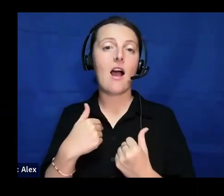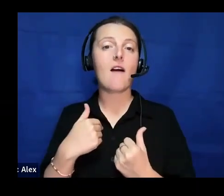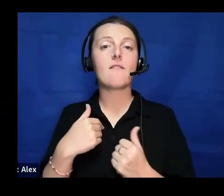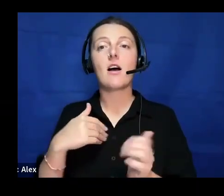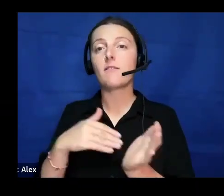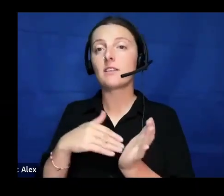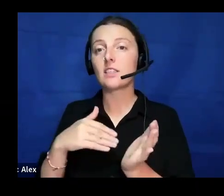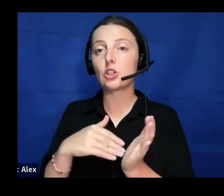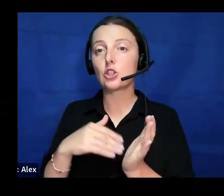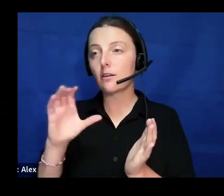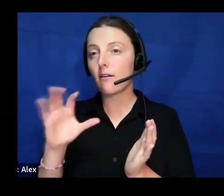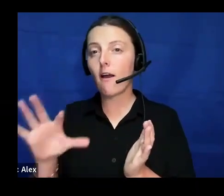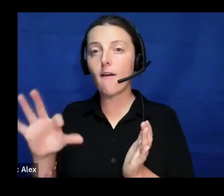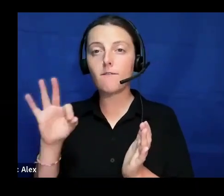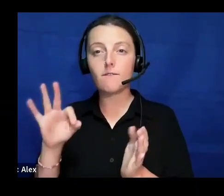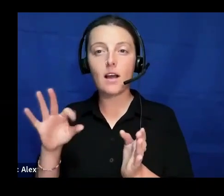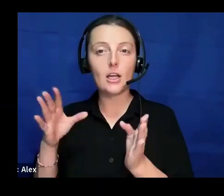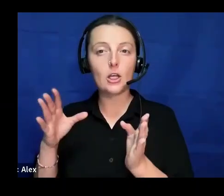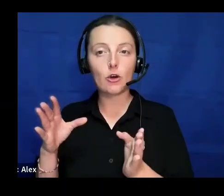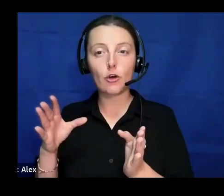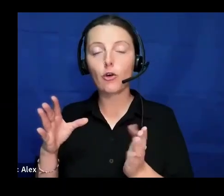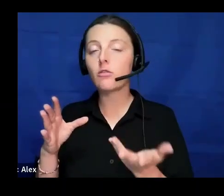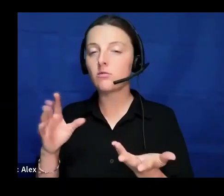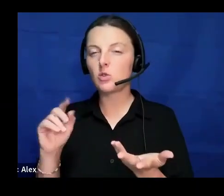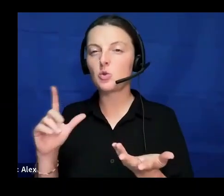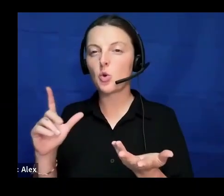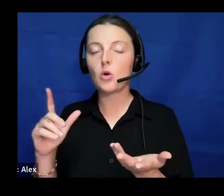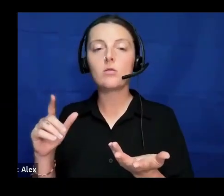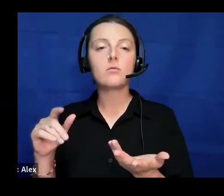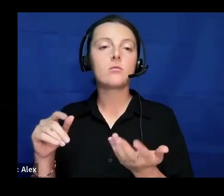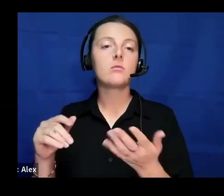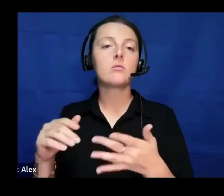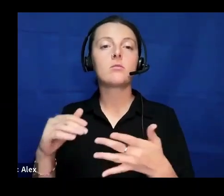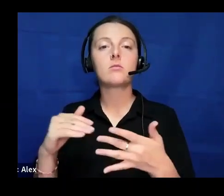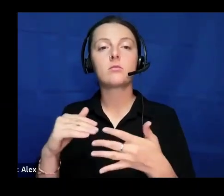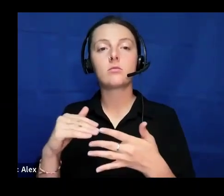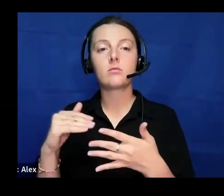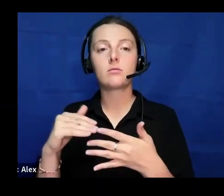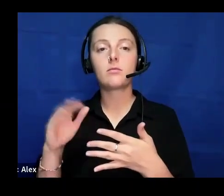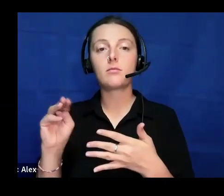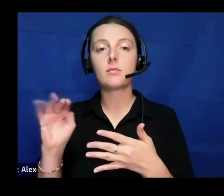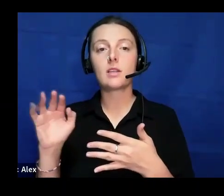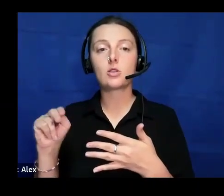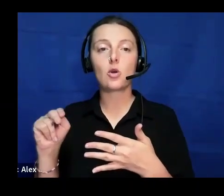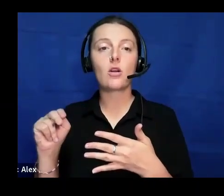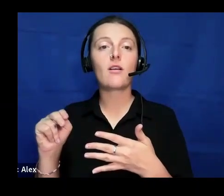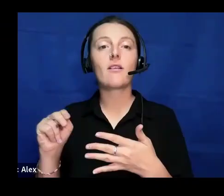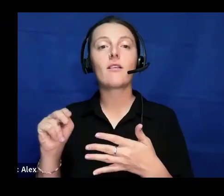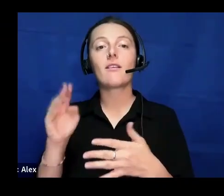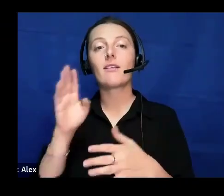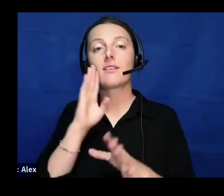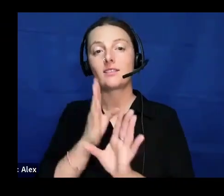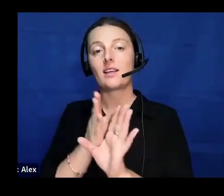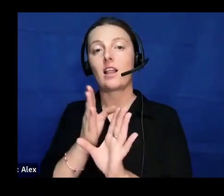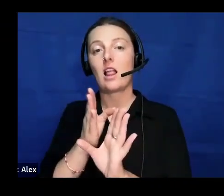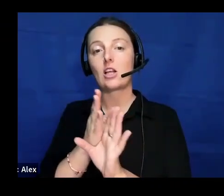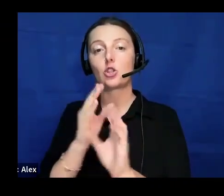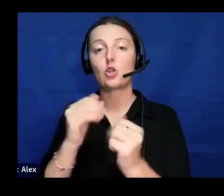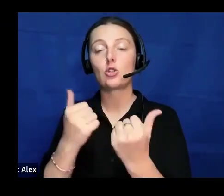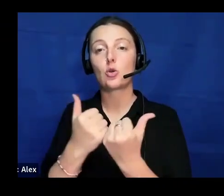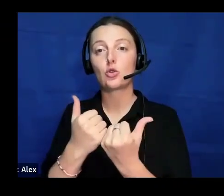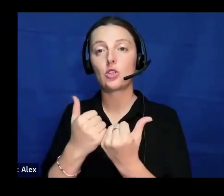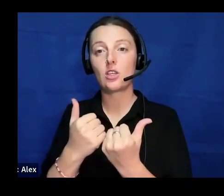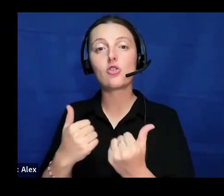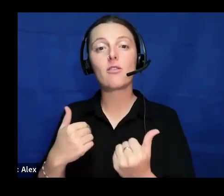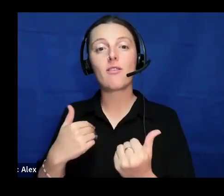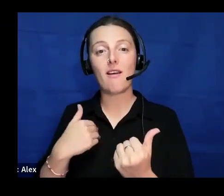find a clinician, as well as the Minnesota Psychological Association has a lookup tool for a lot of licensed psychologists. If